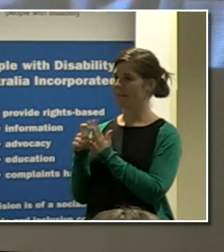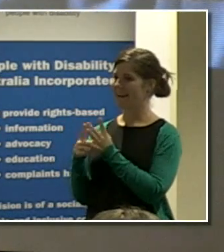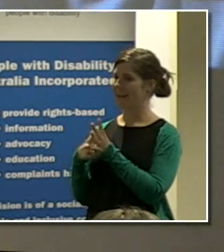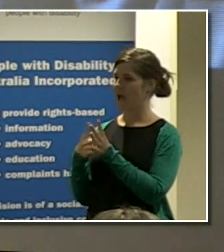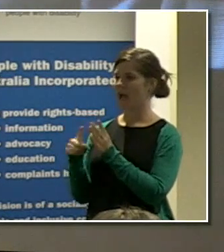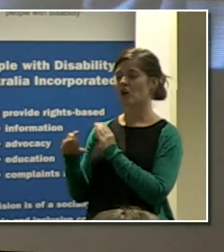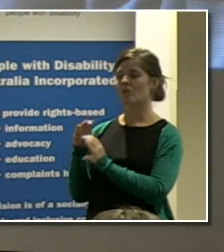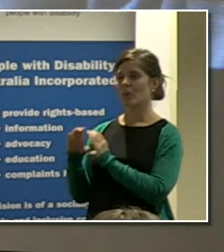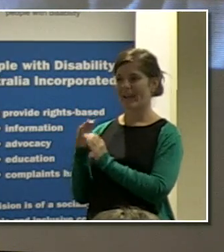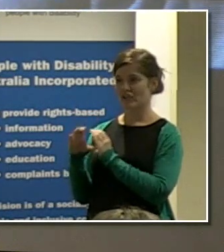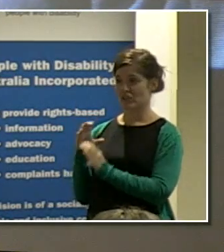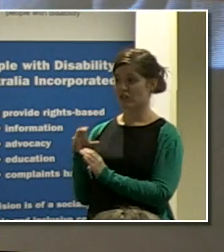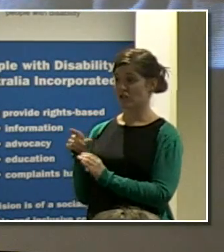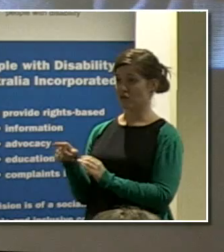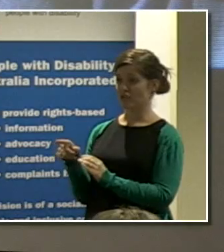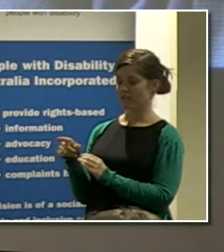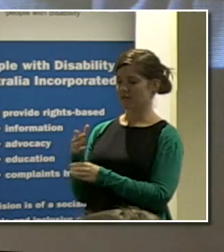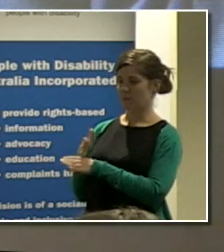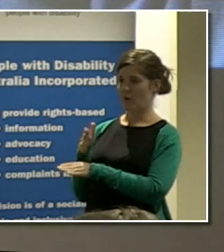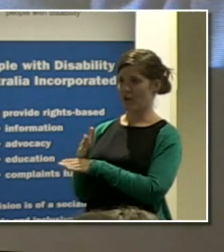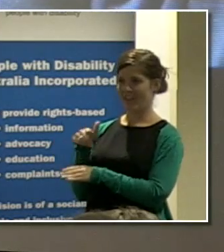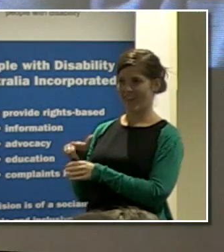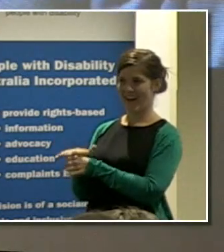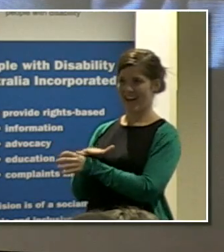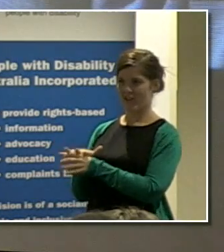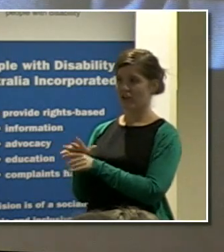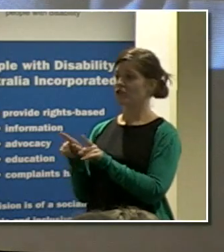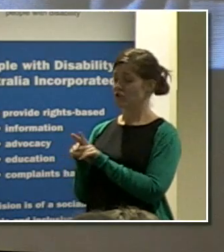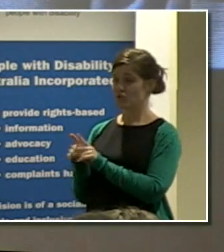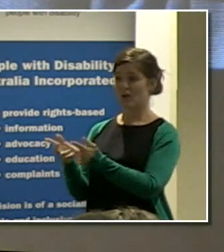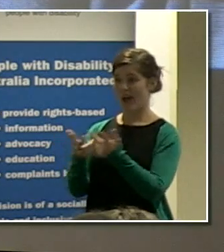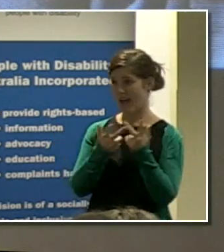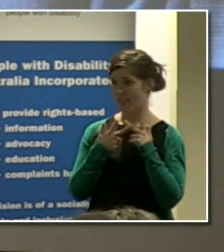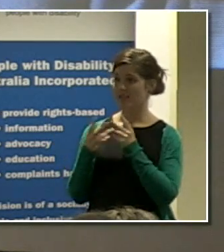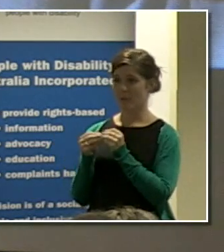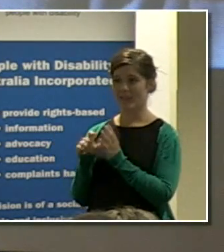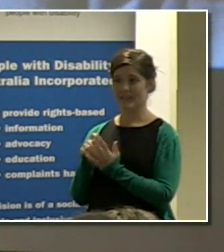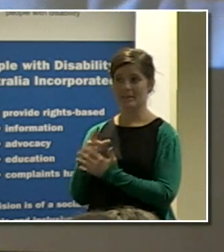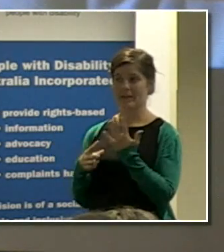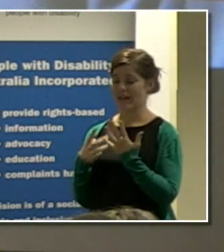so she's in that space. We have other people with disability